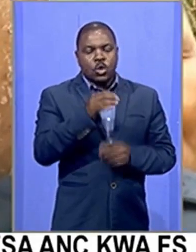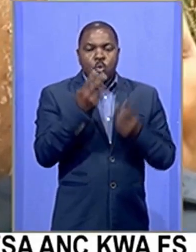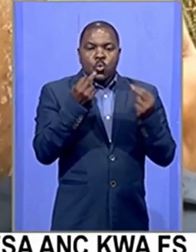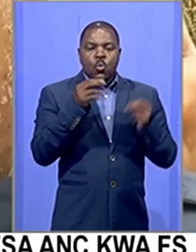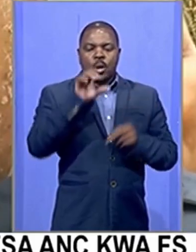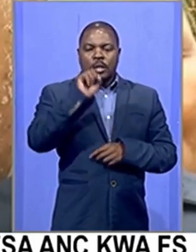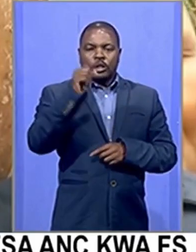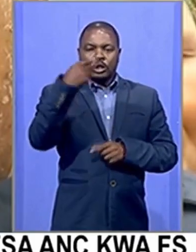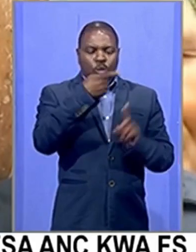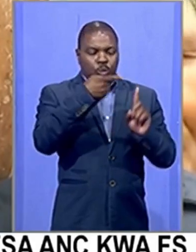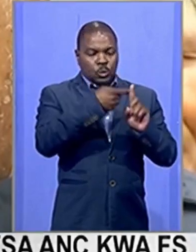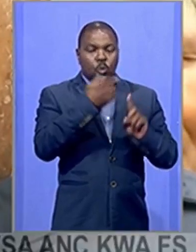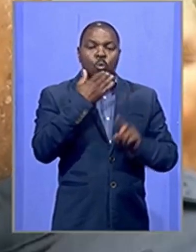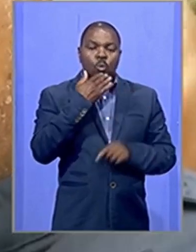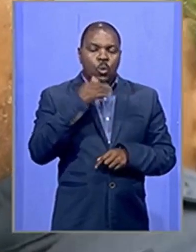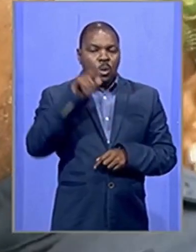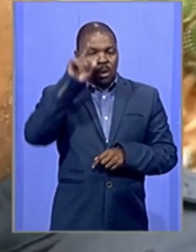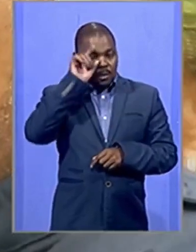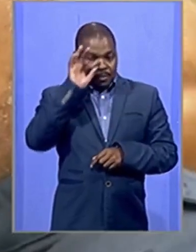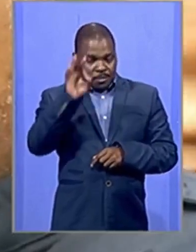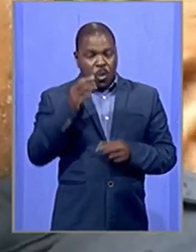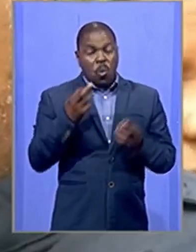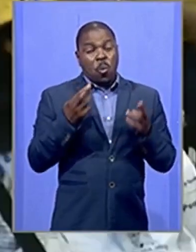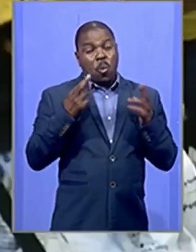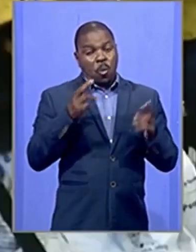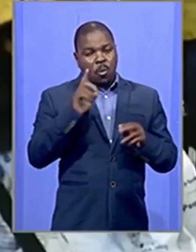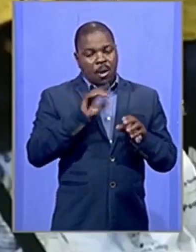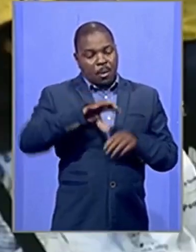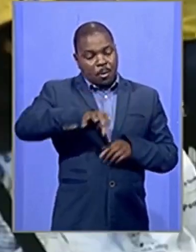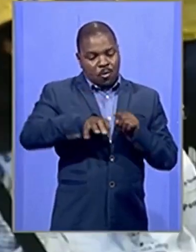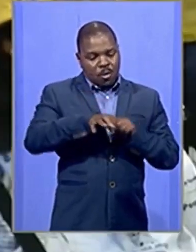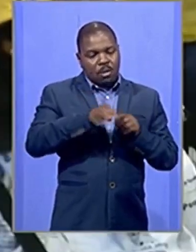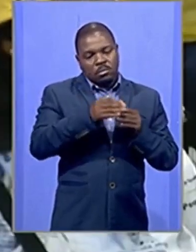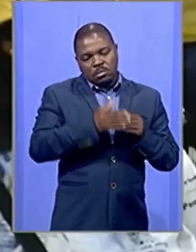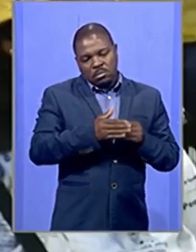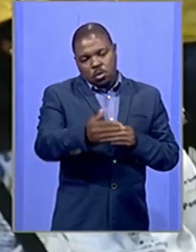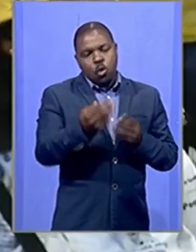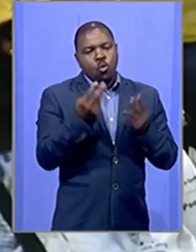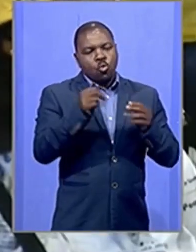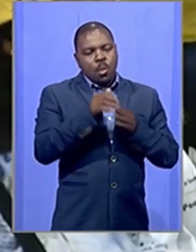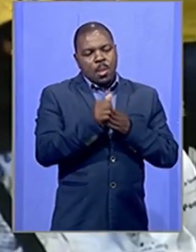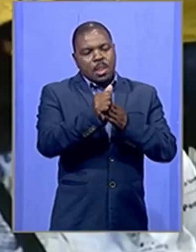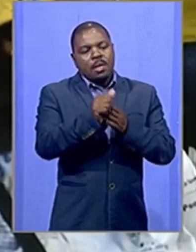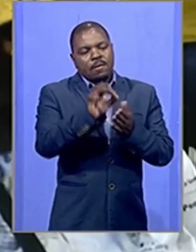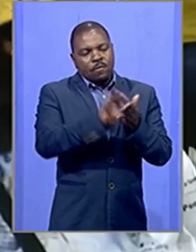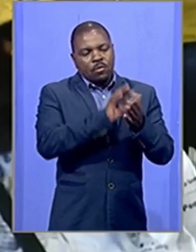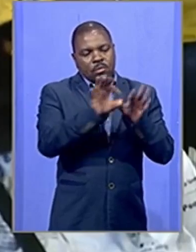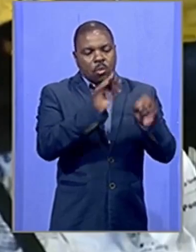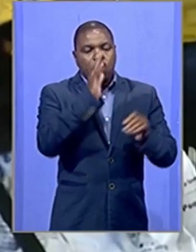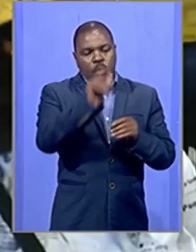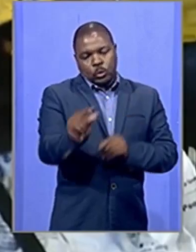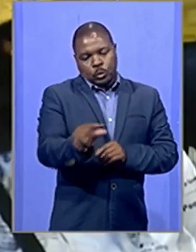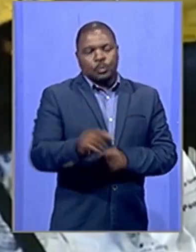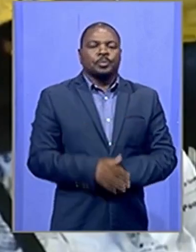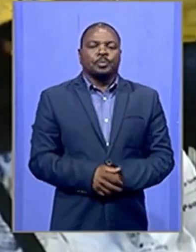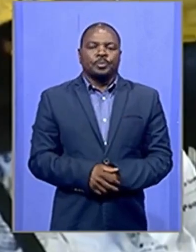go kgethwa Fikileng Balula o na le kholofelo ya gore province e tla kgetha boetapele bja yona mo nakong ya go se fetse pelo.